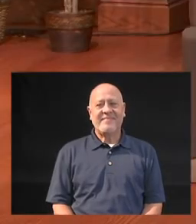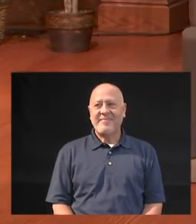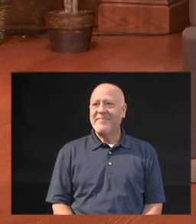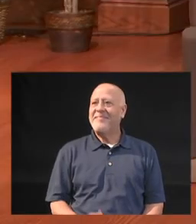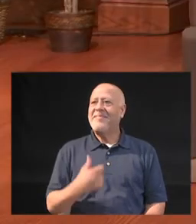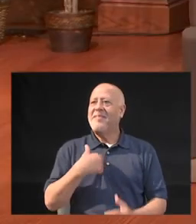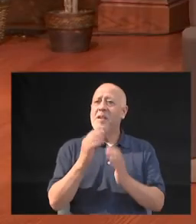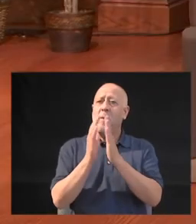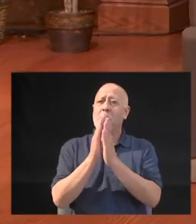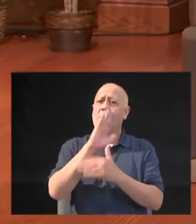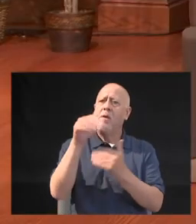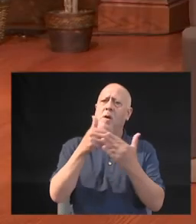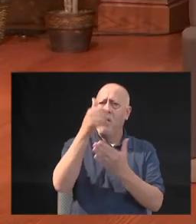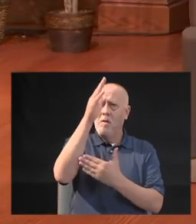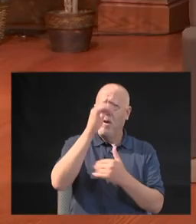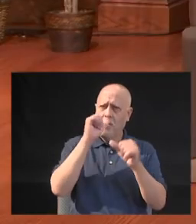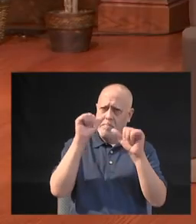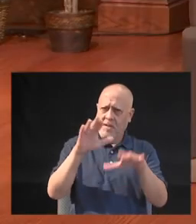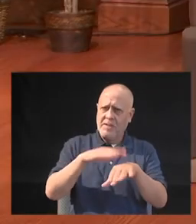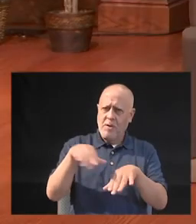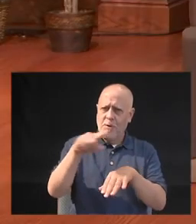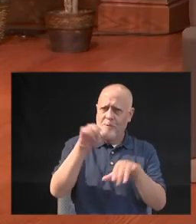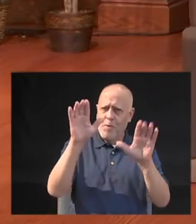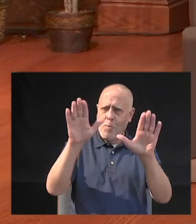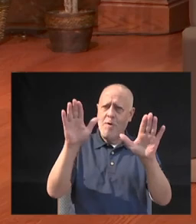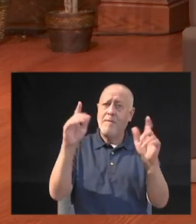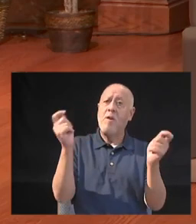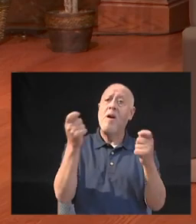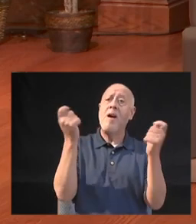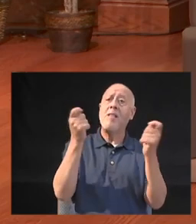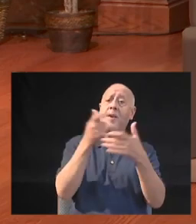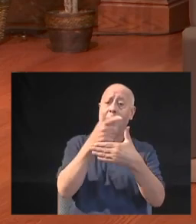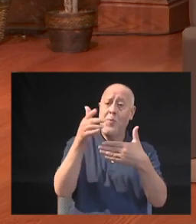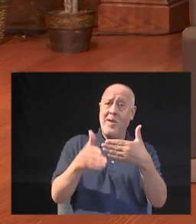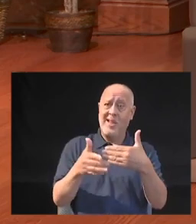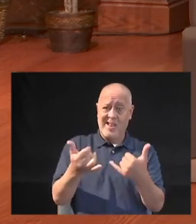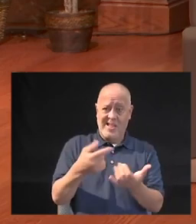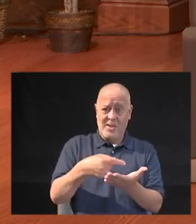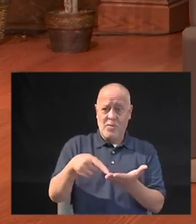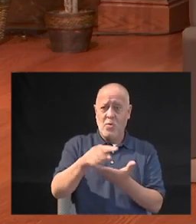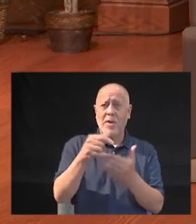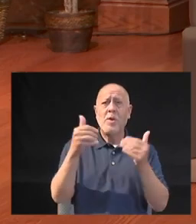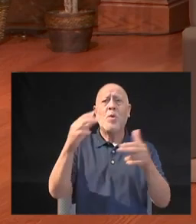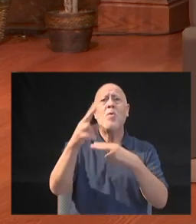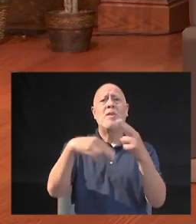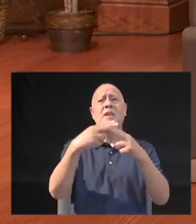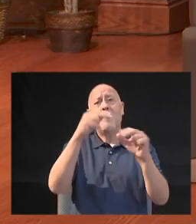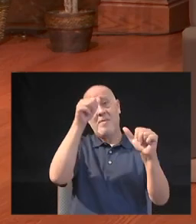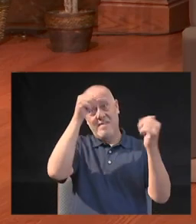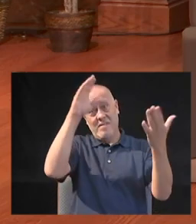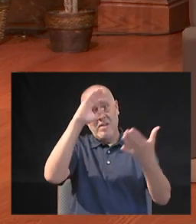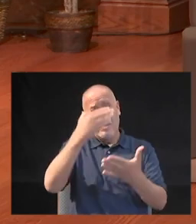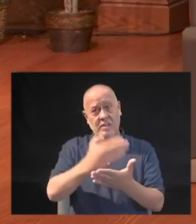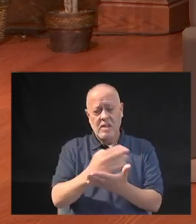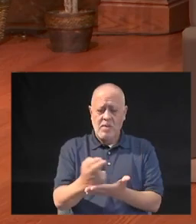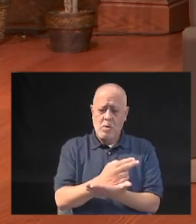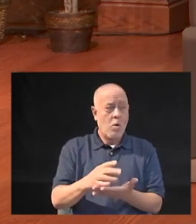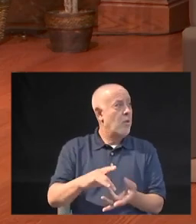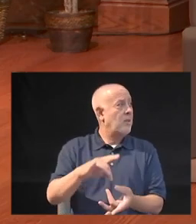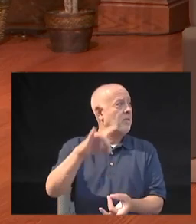I pray all God's blessings on you for a wonderful holiday weekend and for the week to come. Go in the name of the Father and the Son and the Holy